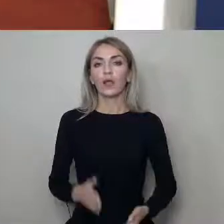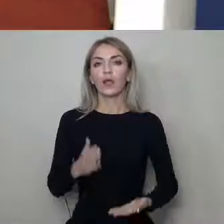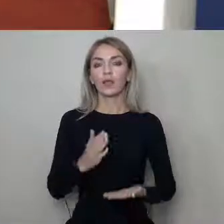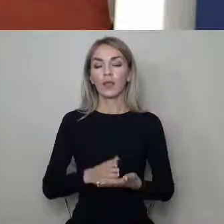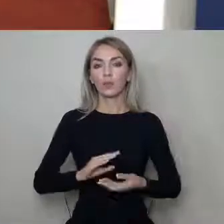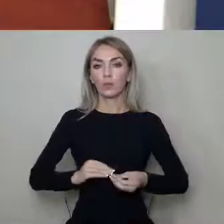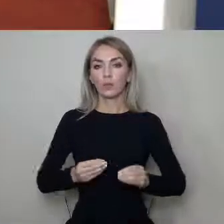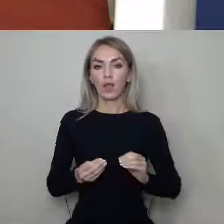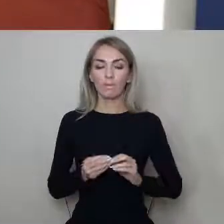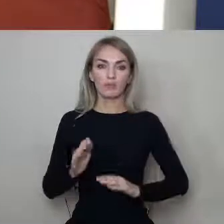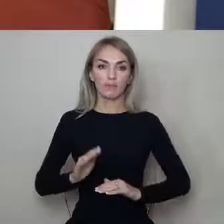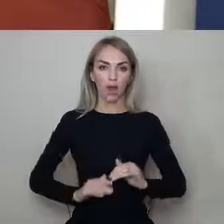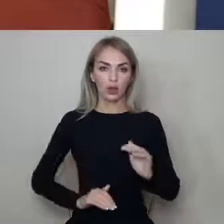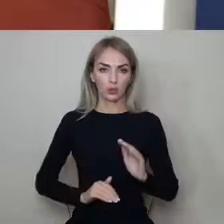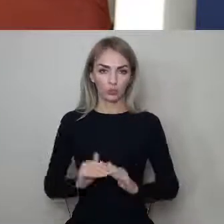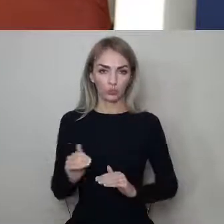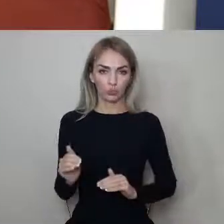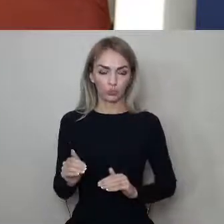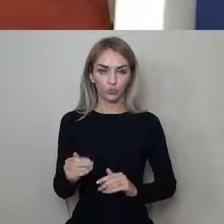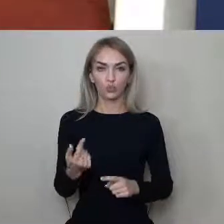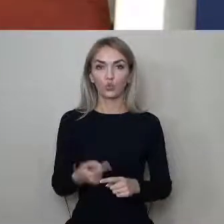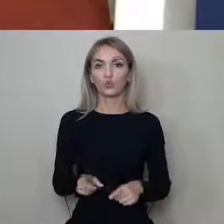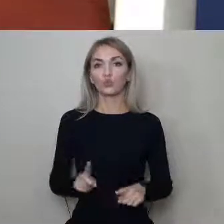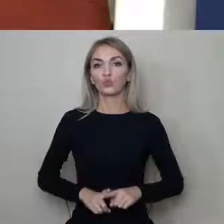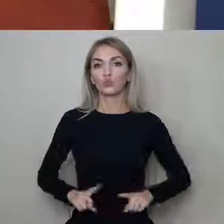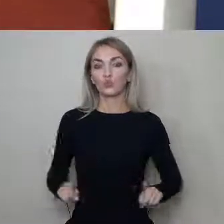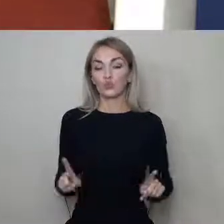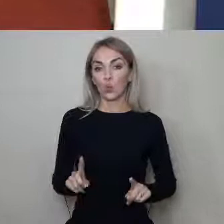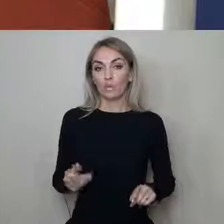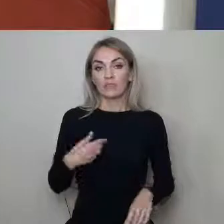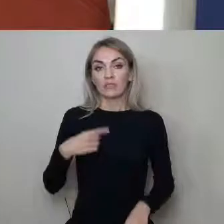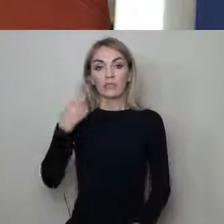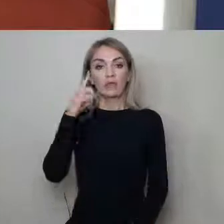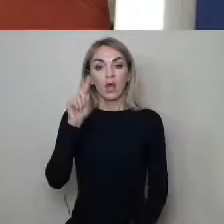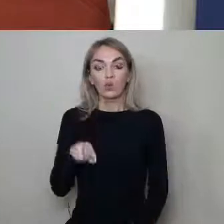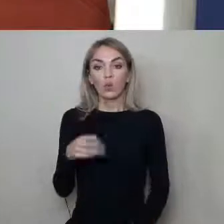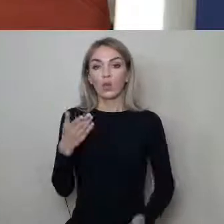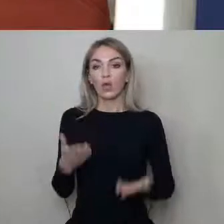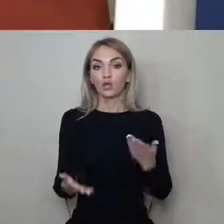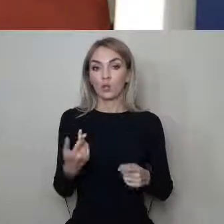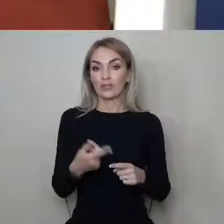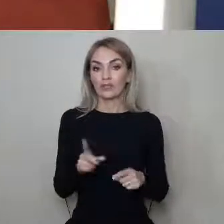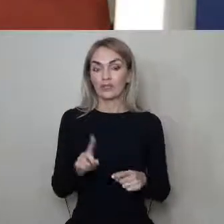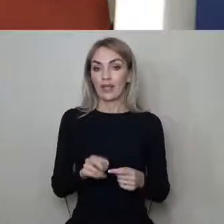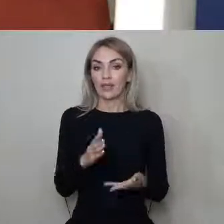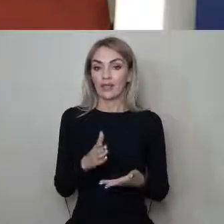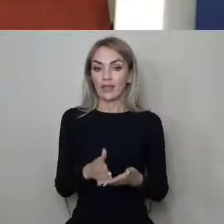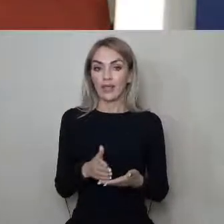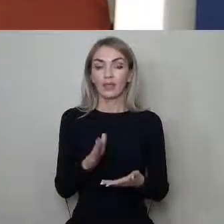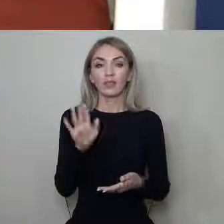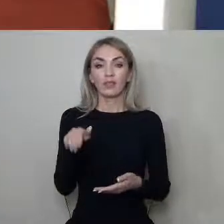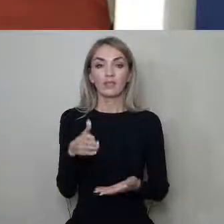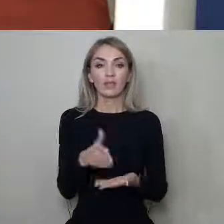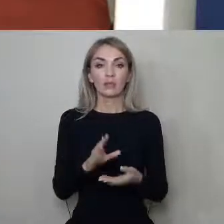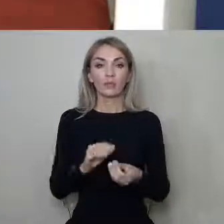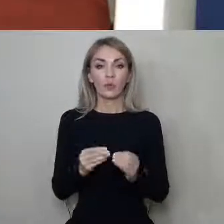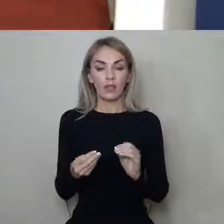Do you have any case law? There is an issue with the case law, because we know that if it is